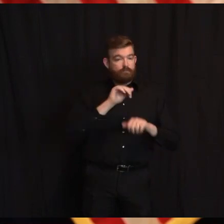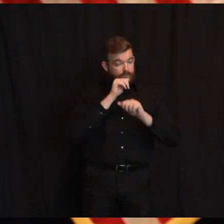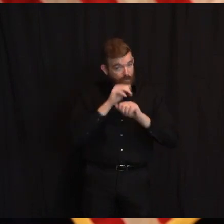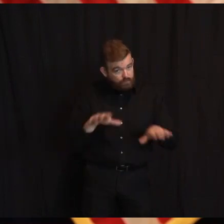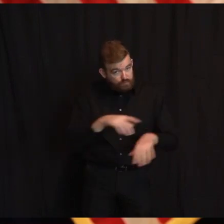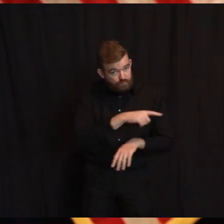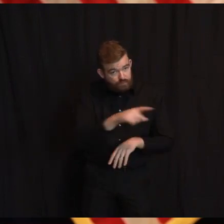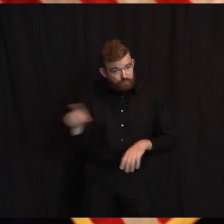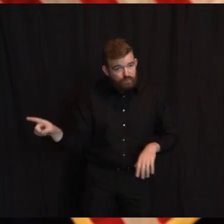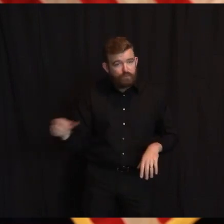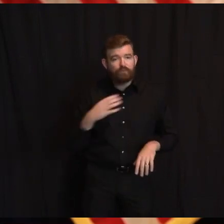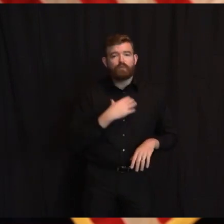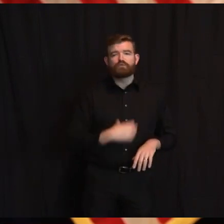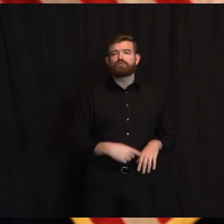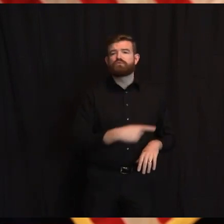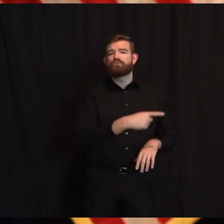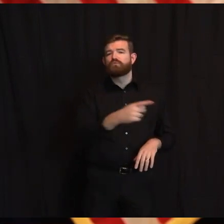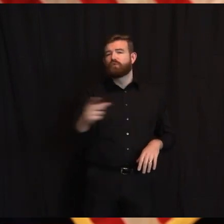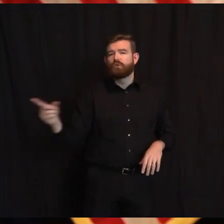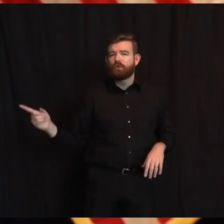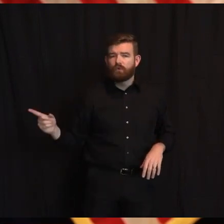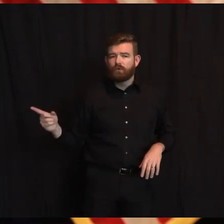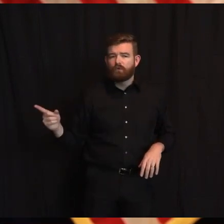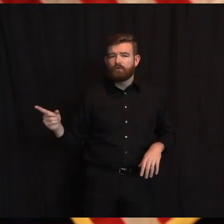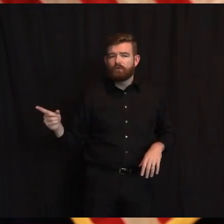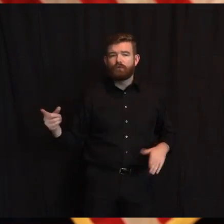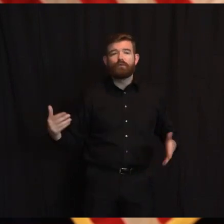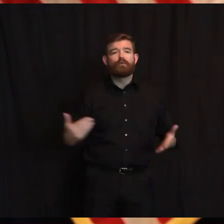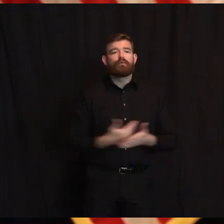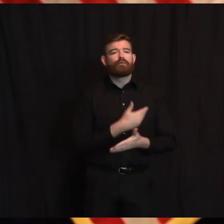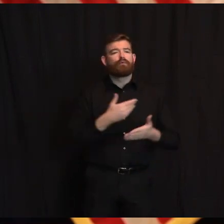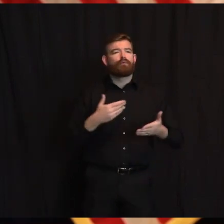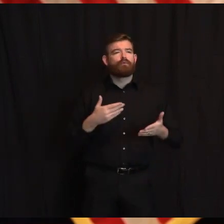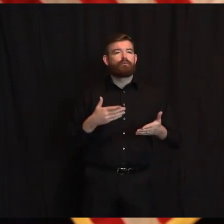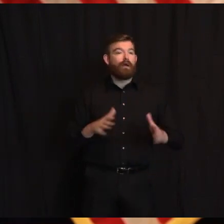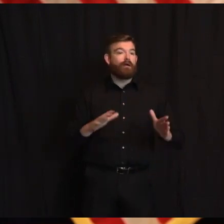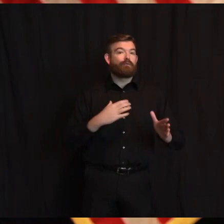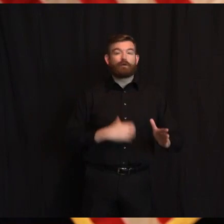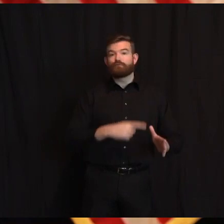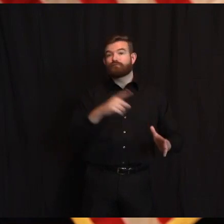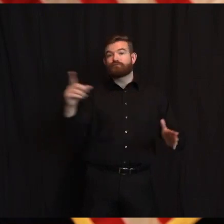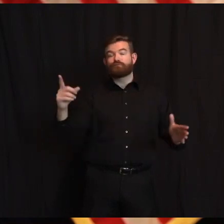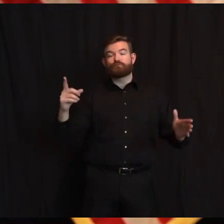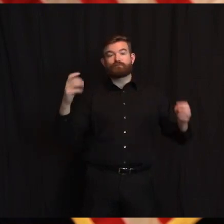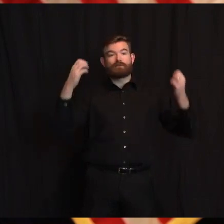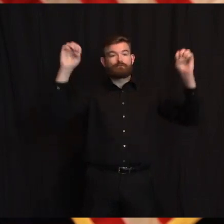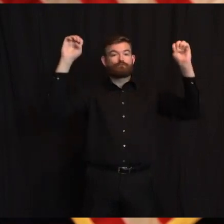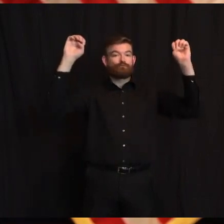all, in our own new way, a happy Easter, and we'll be back with you on Monday. Thank you.